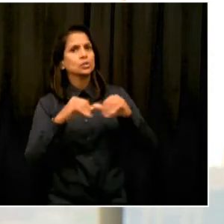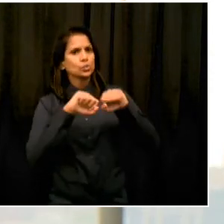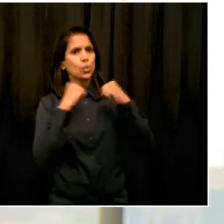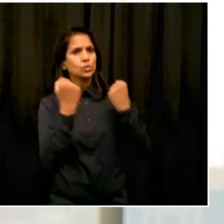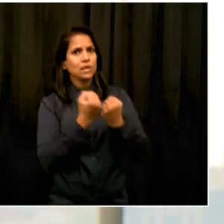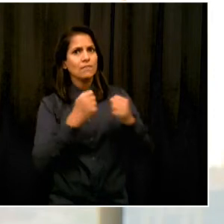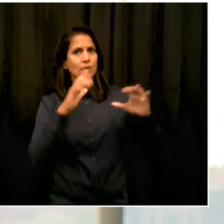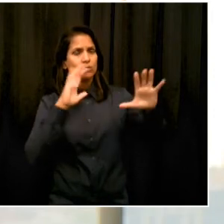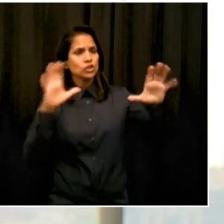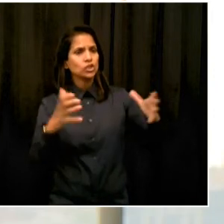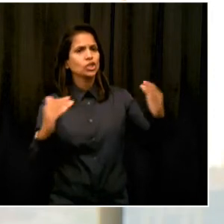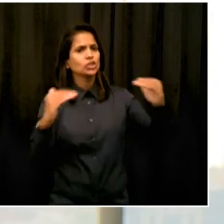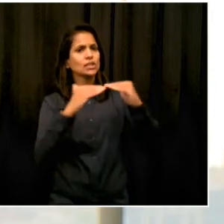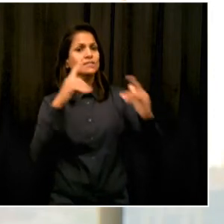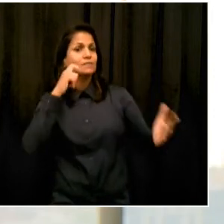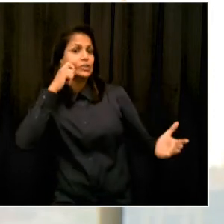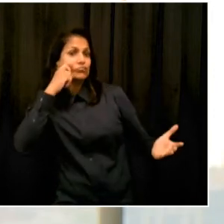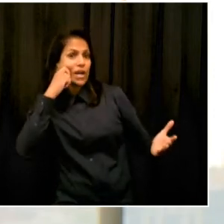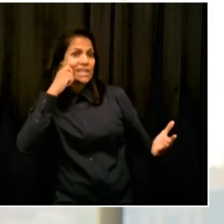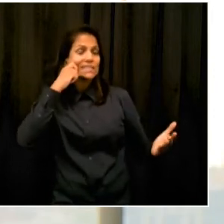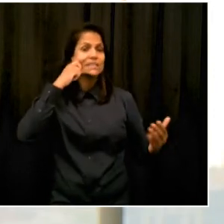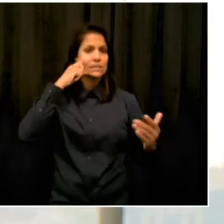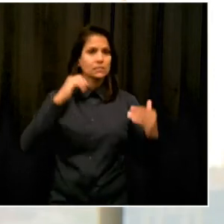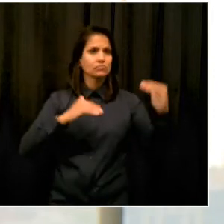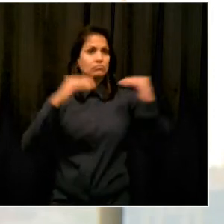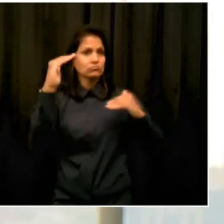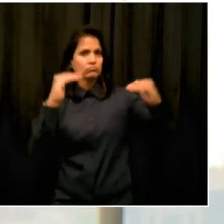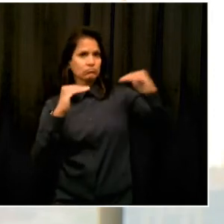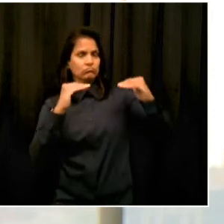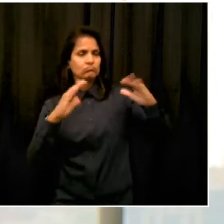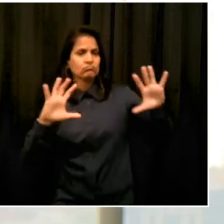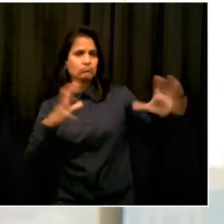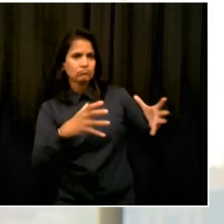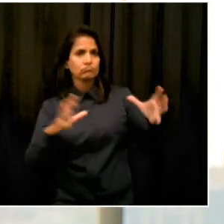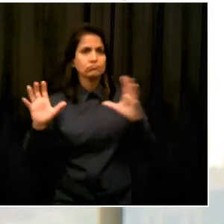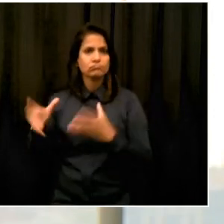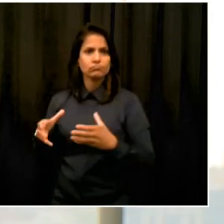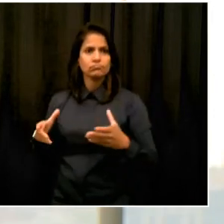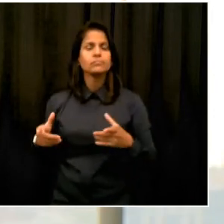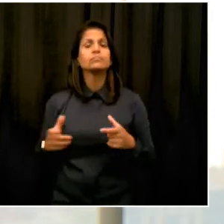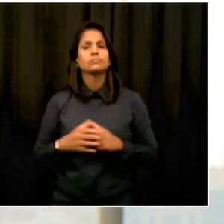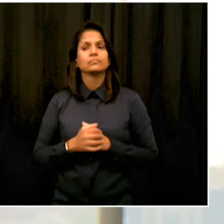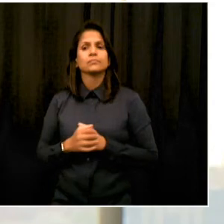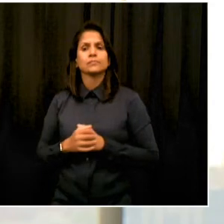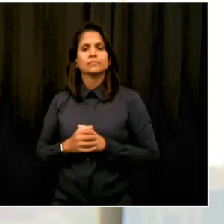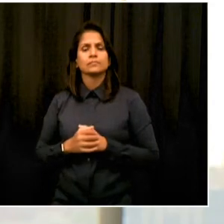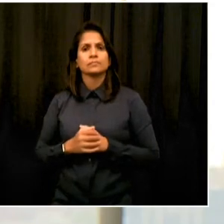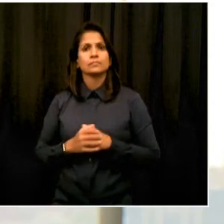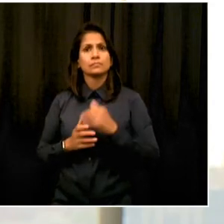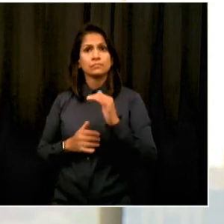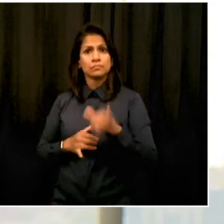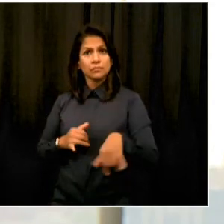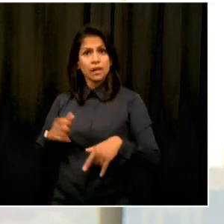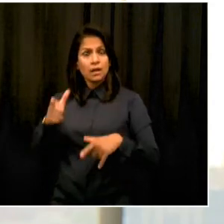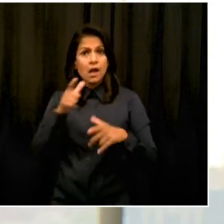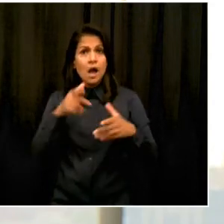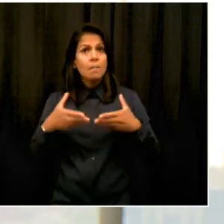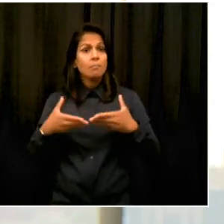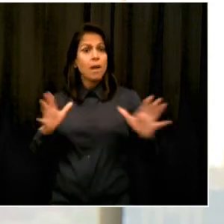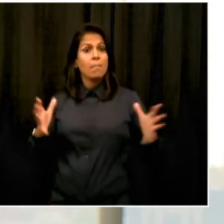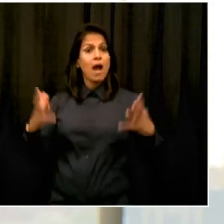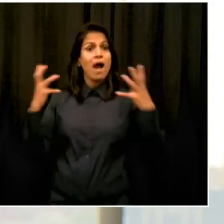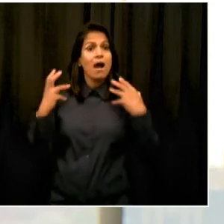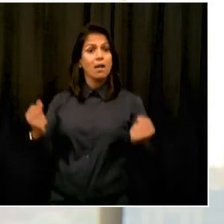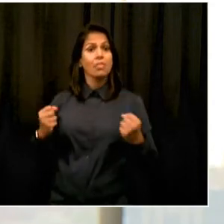And here's what we have learned. Public health is economic health. It's